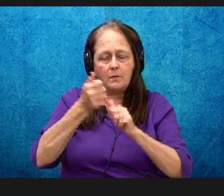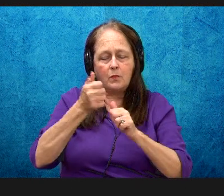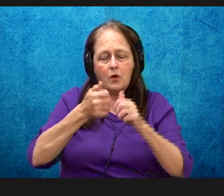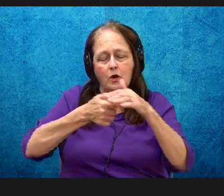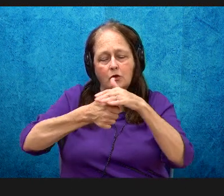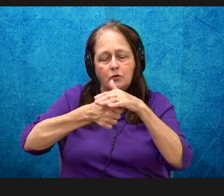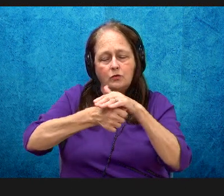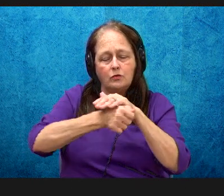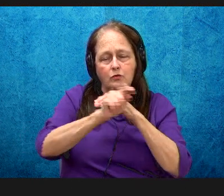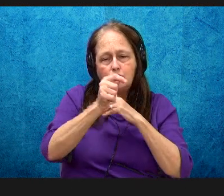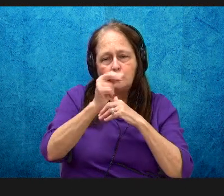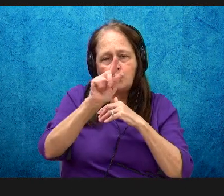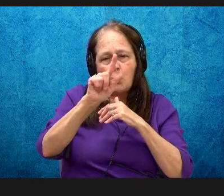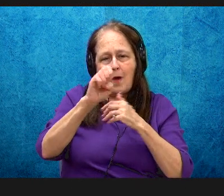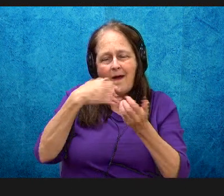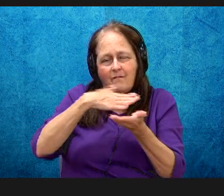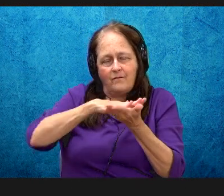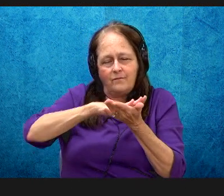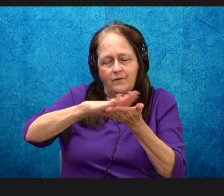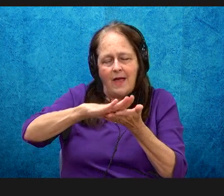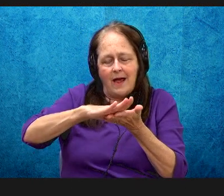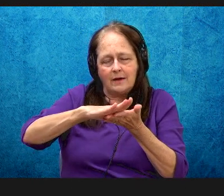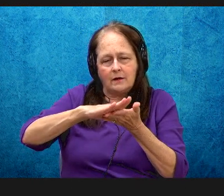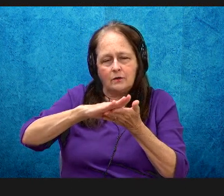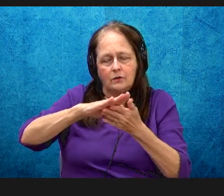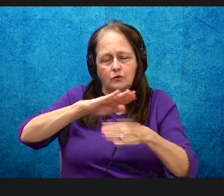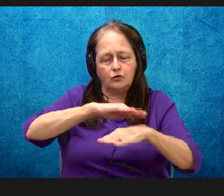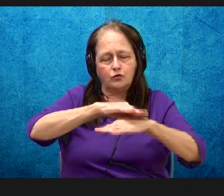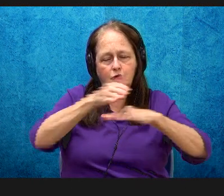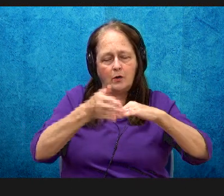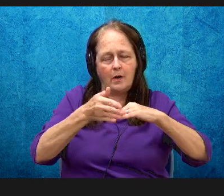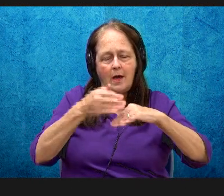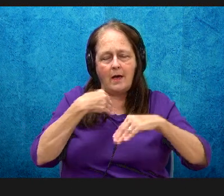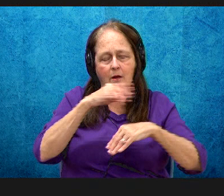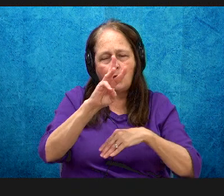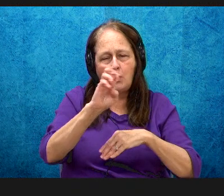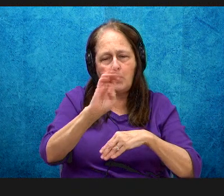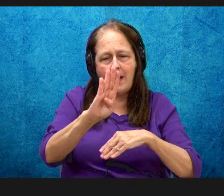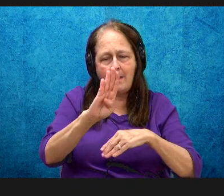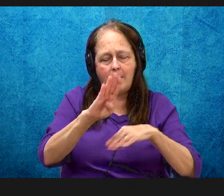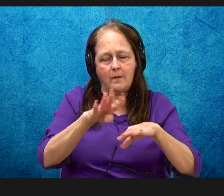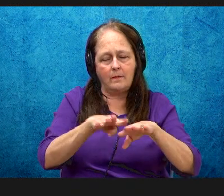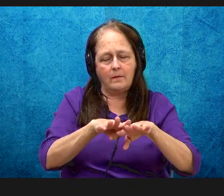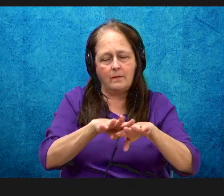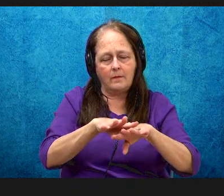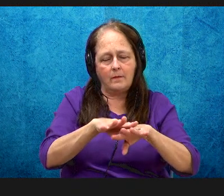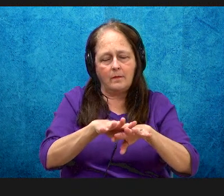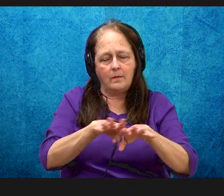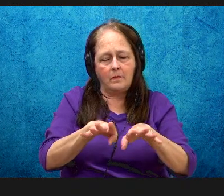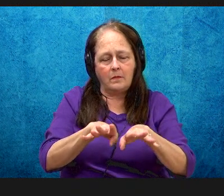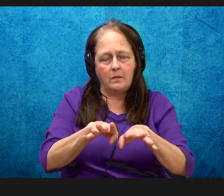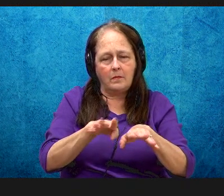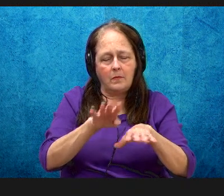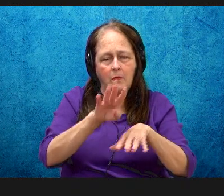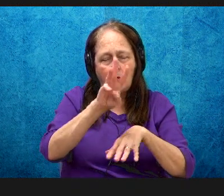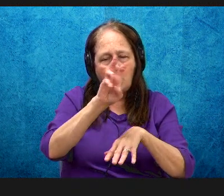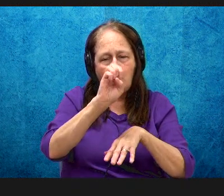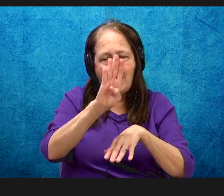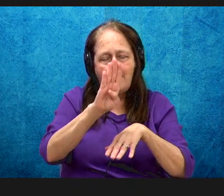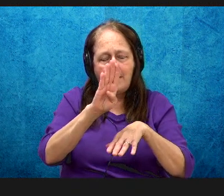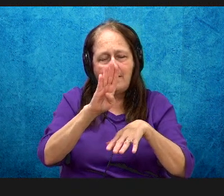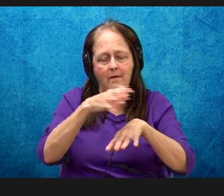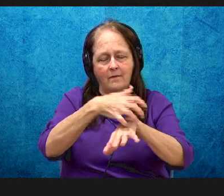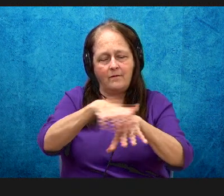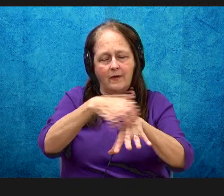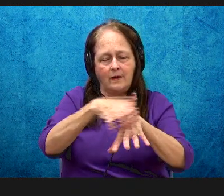have flat shells and webbed feet that help them swim. Flat shells. I don't